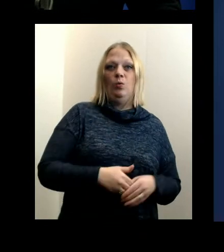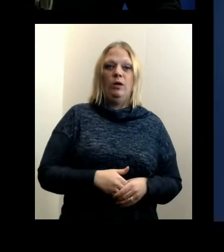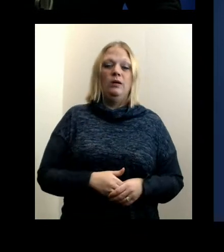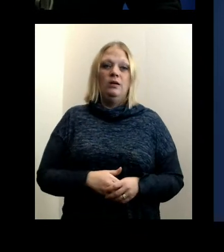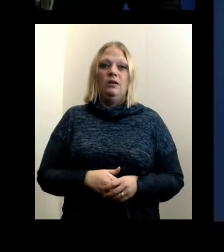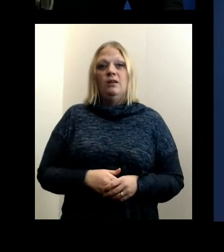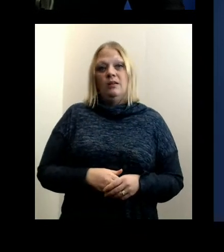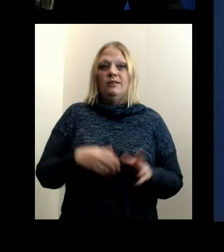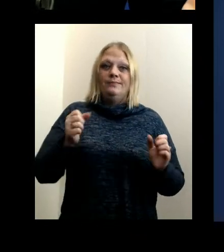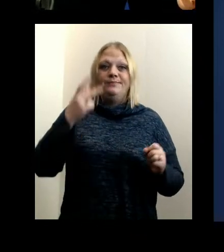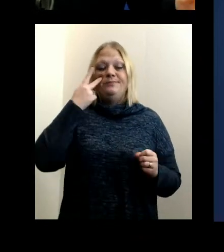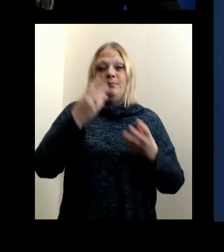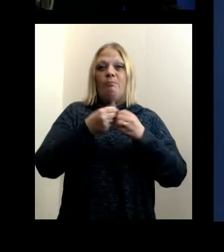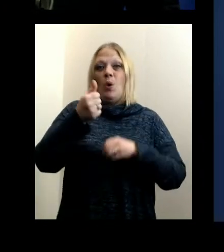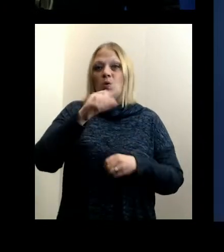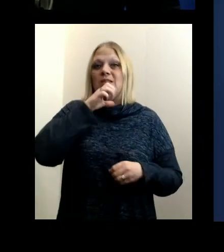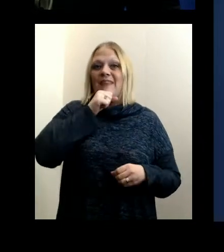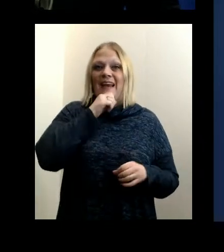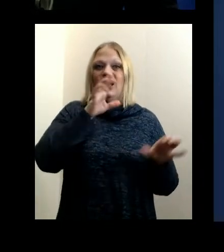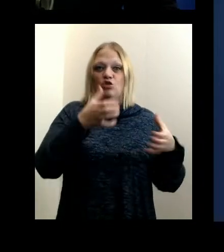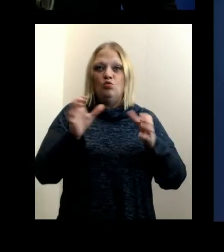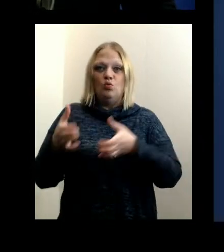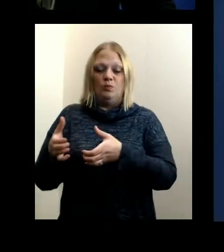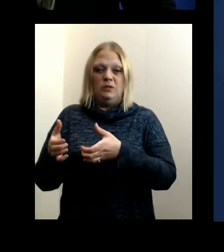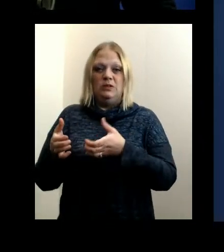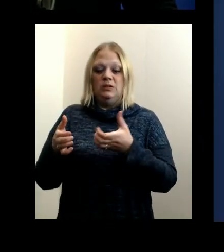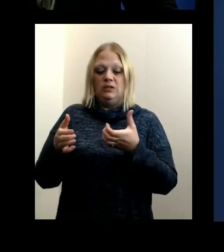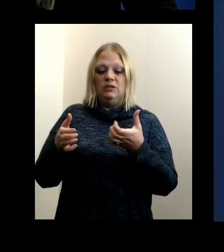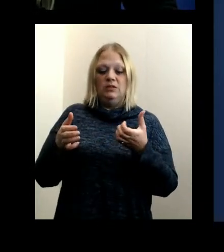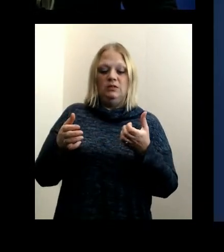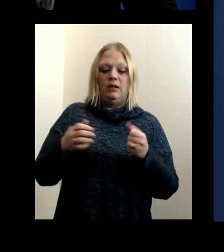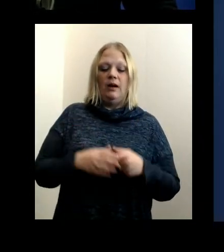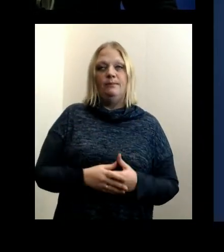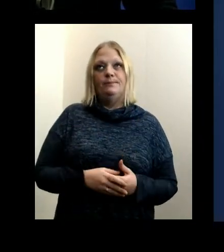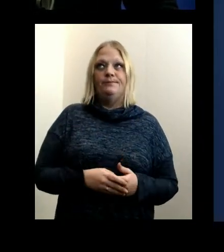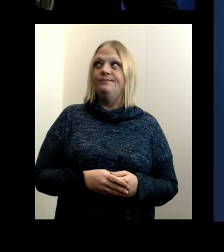you can see in most of the age categories, you have, well,